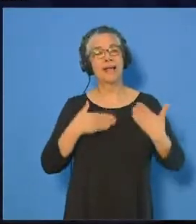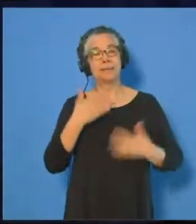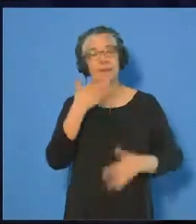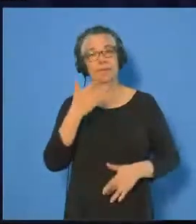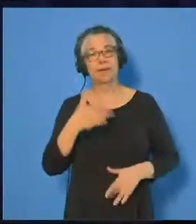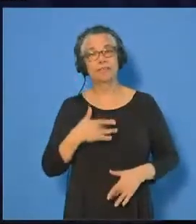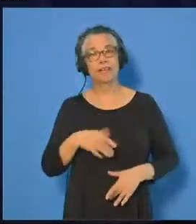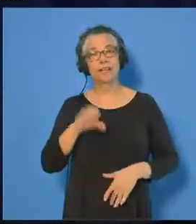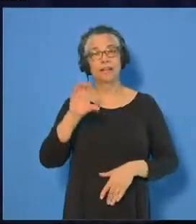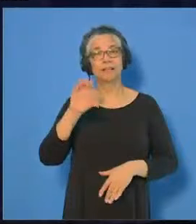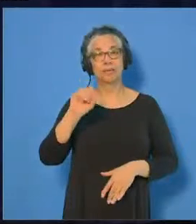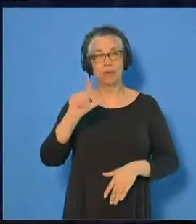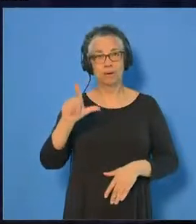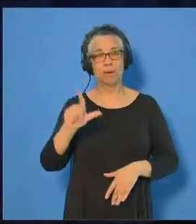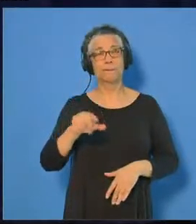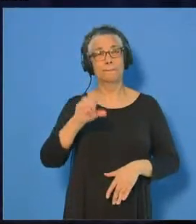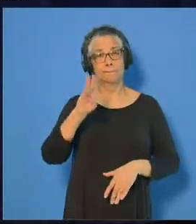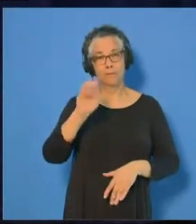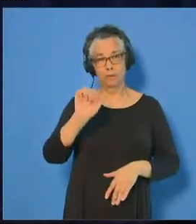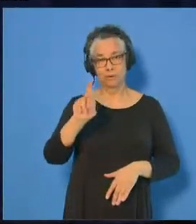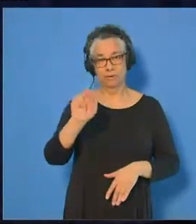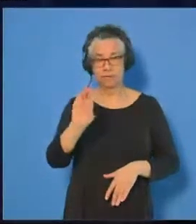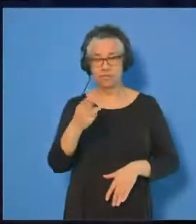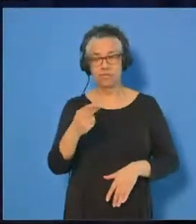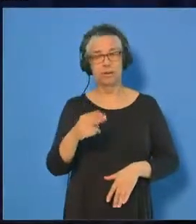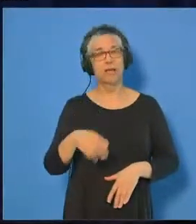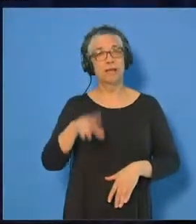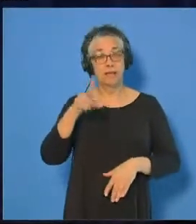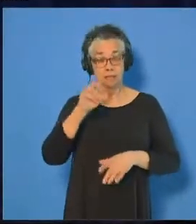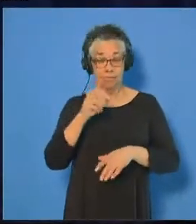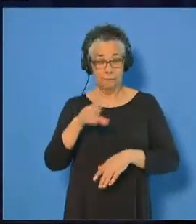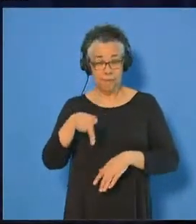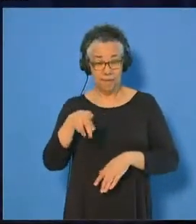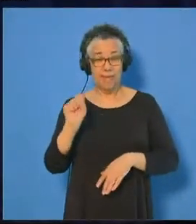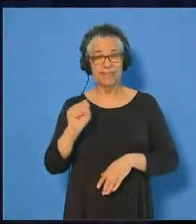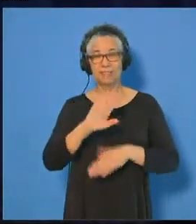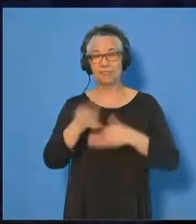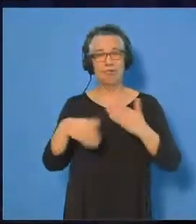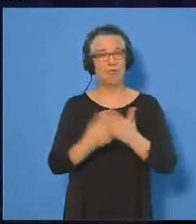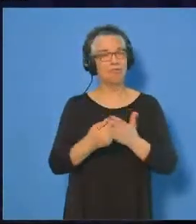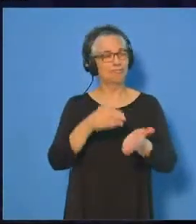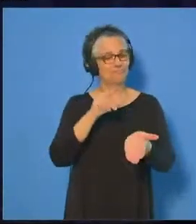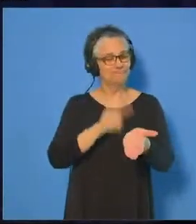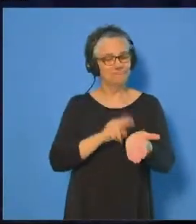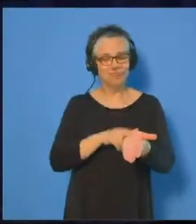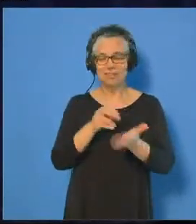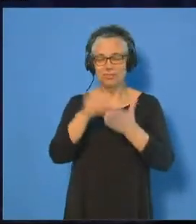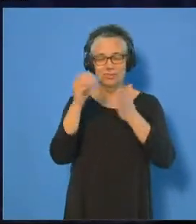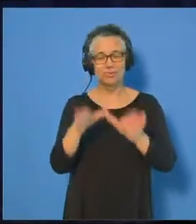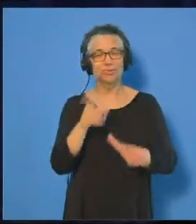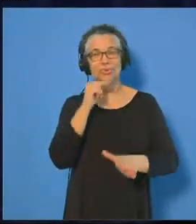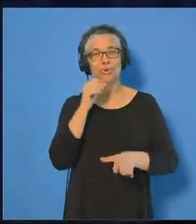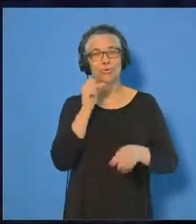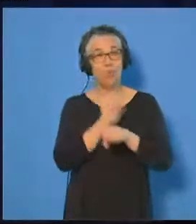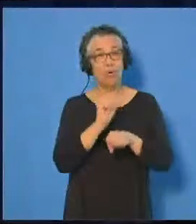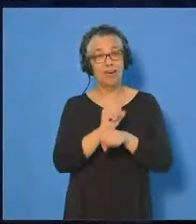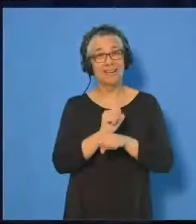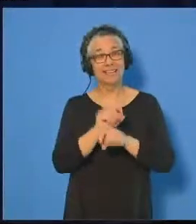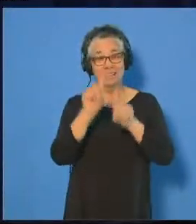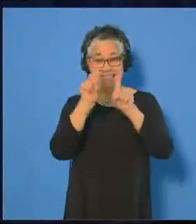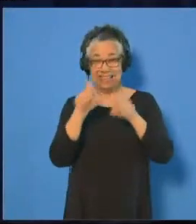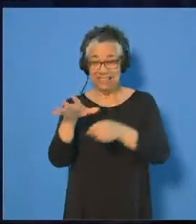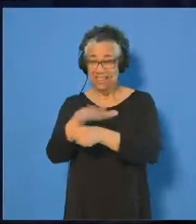Permanent Secretary, Randy Rochester, and to all of the nurses and students that have been working at the testing facility at